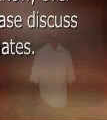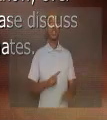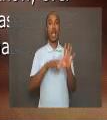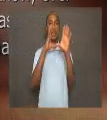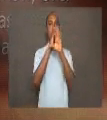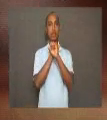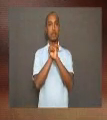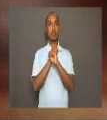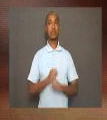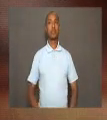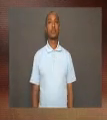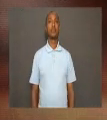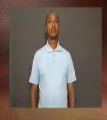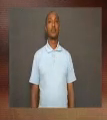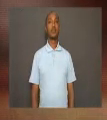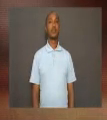Time's up.